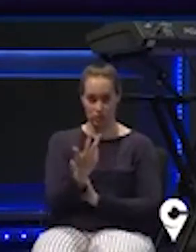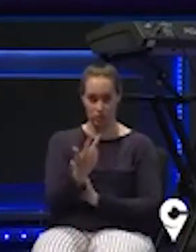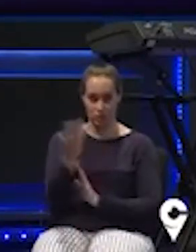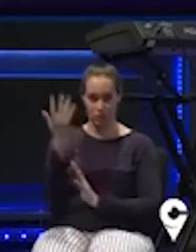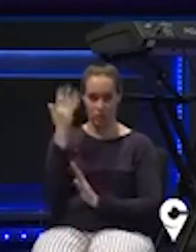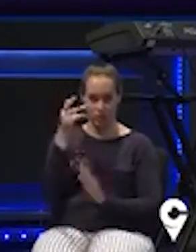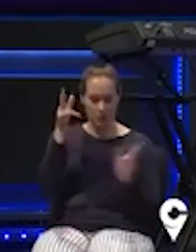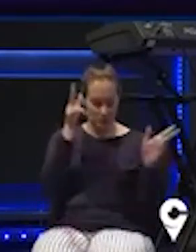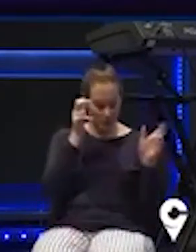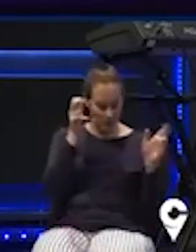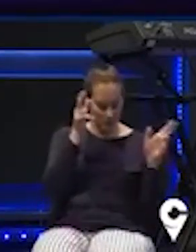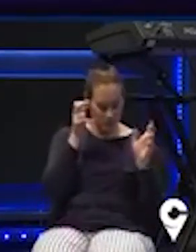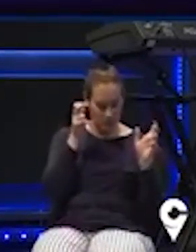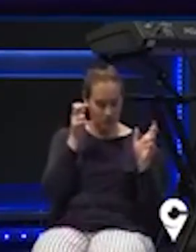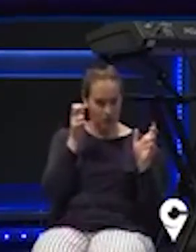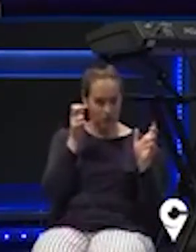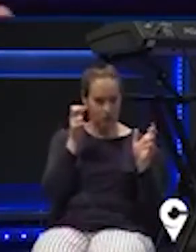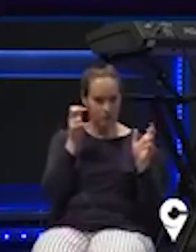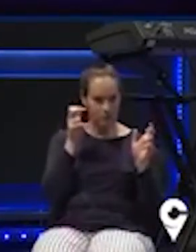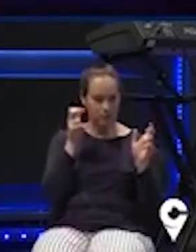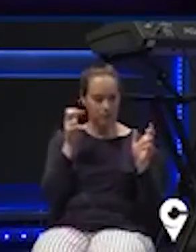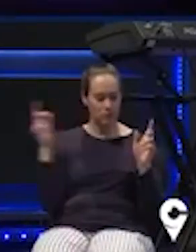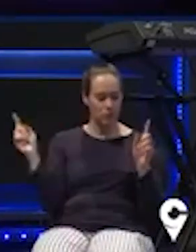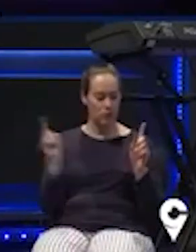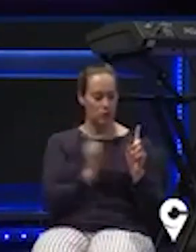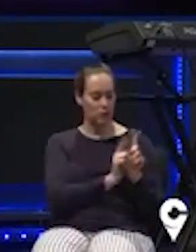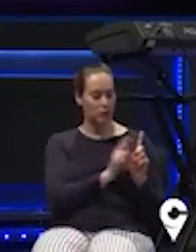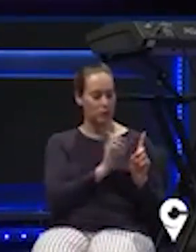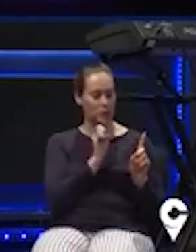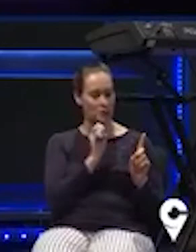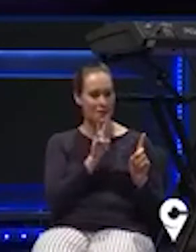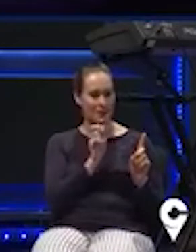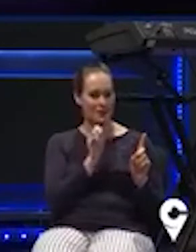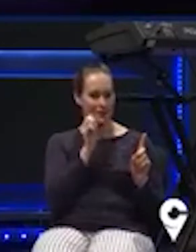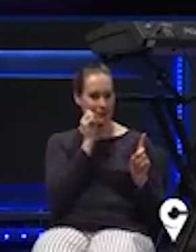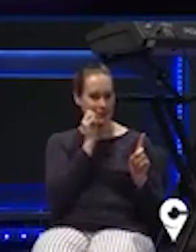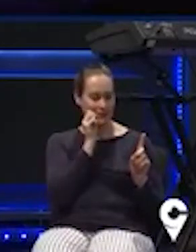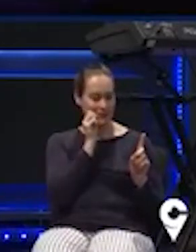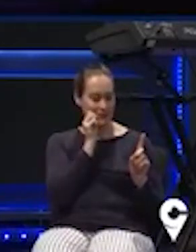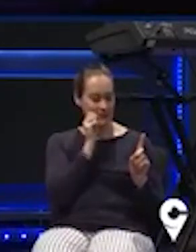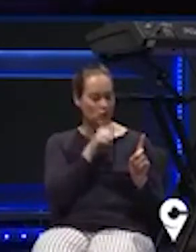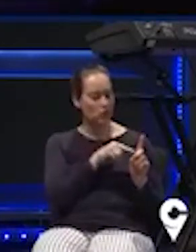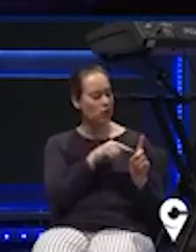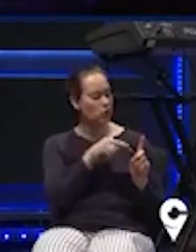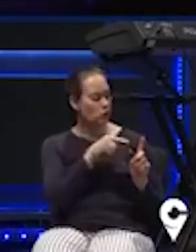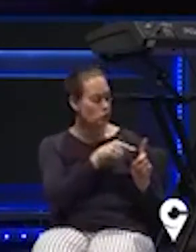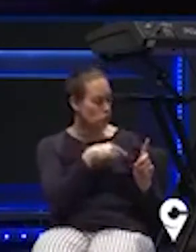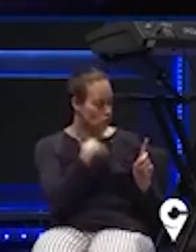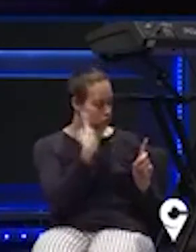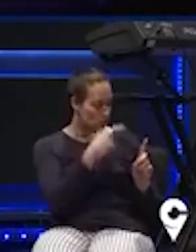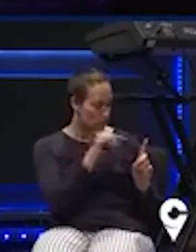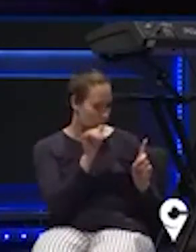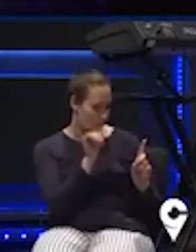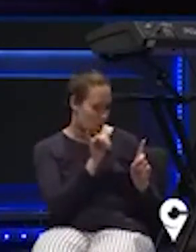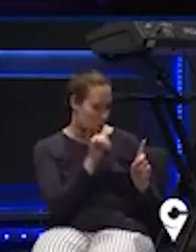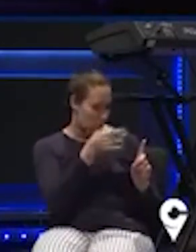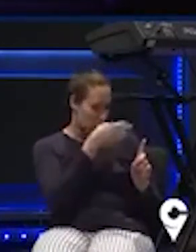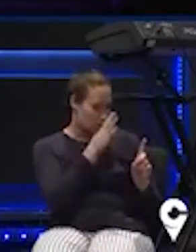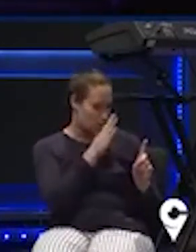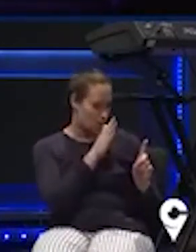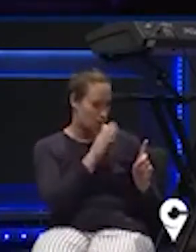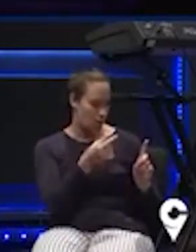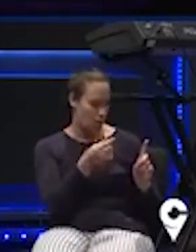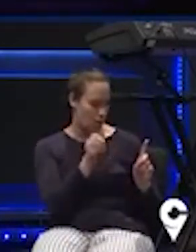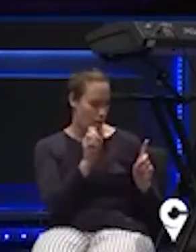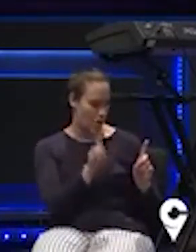Satan goes to Eve and he says, you will be like God. And that's what motivates her. That's what tempts her